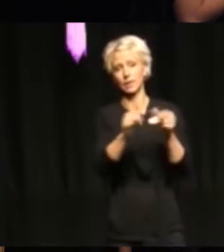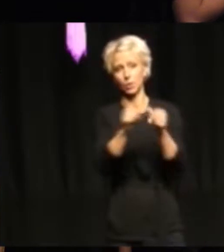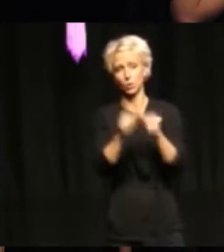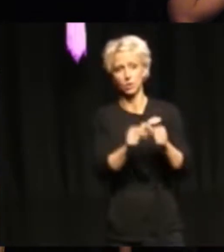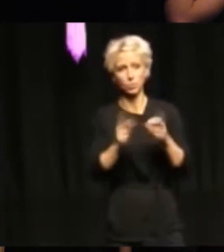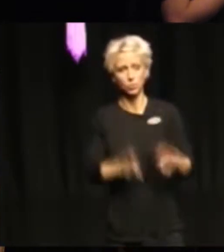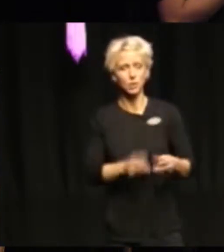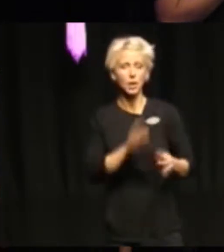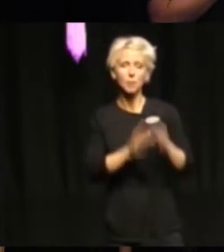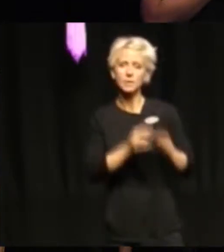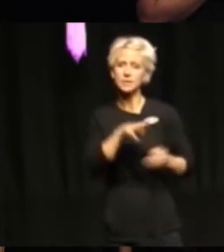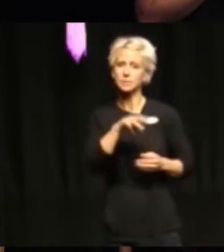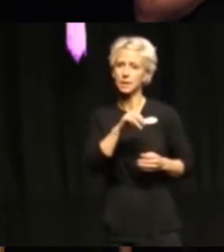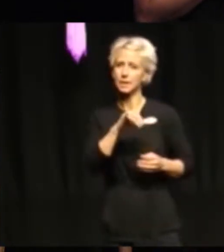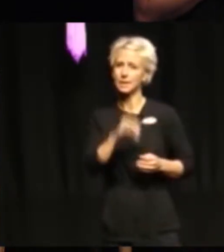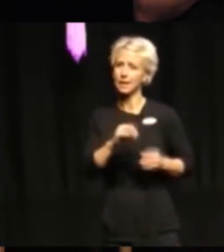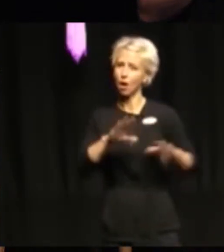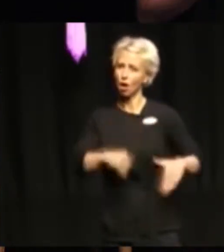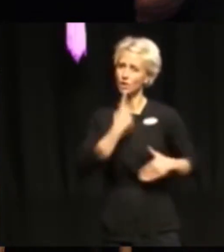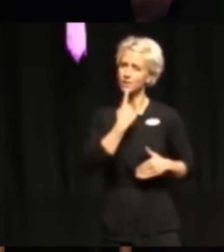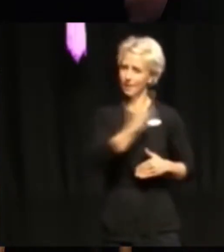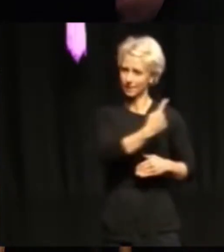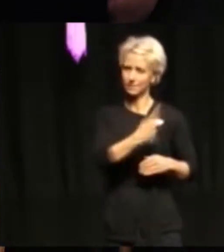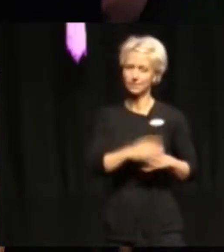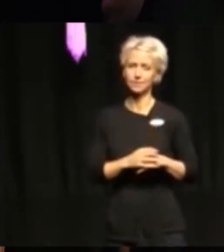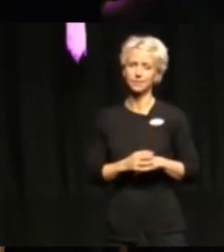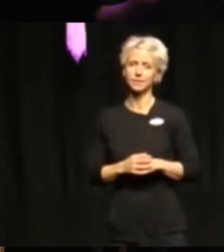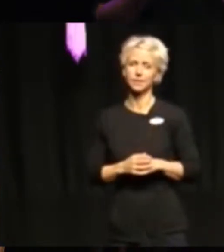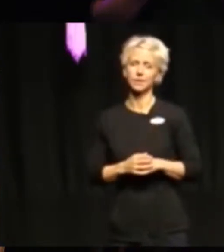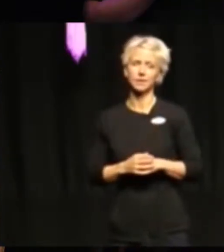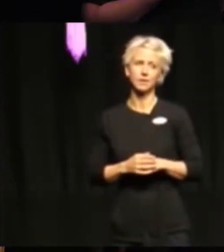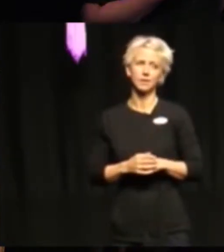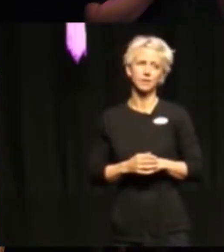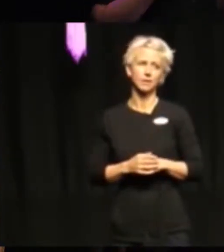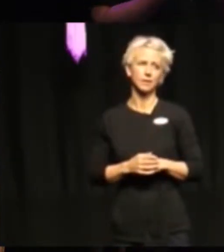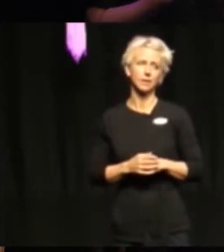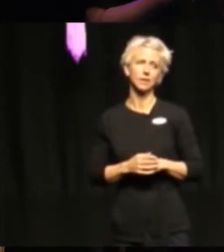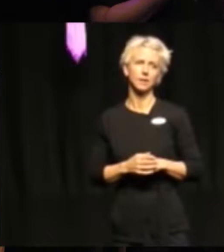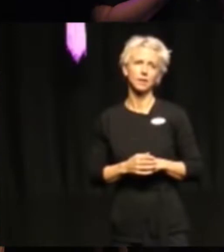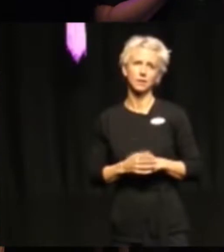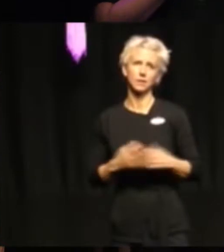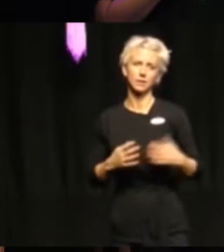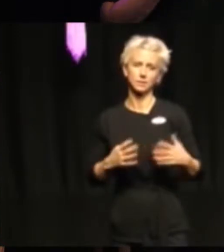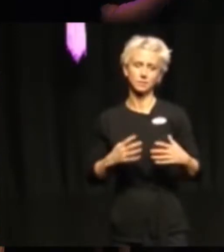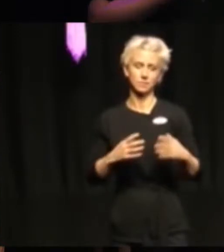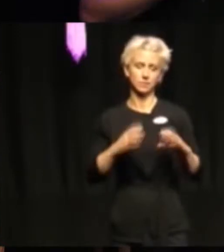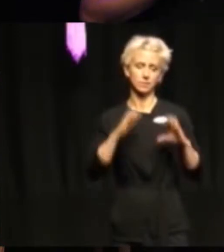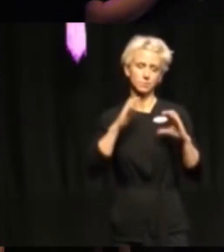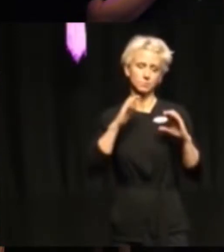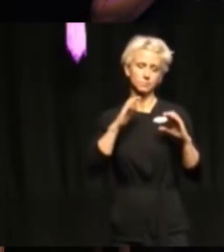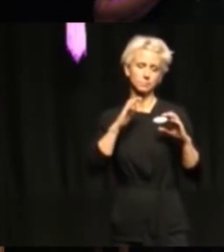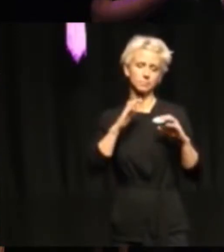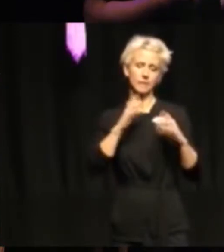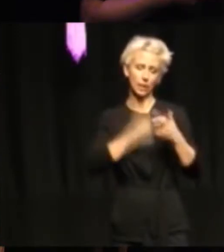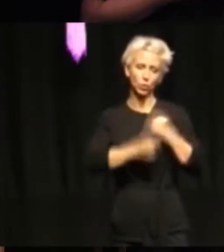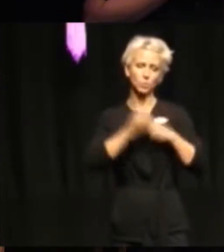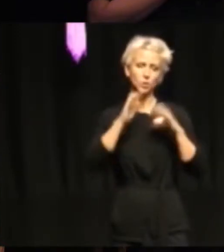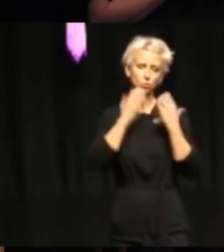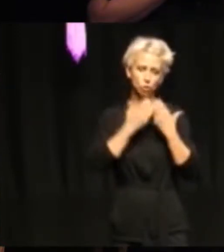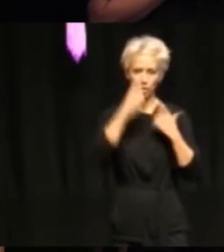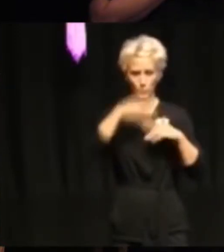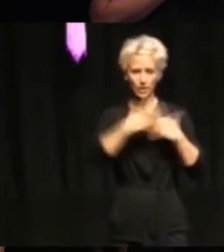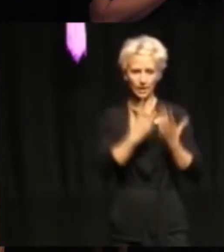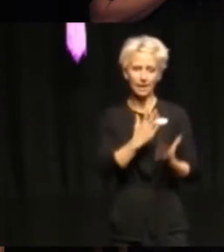As Maria said, this thought of having the economic, social and cultural rights, that they were really